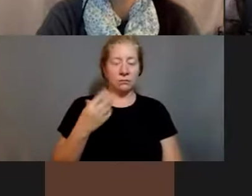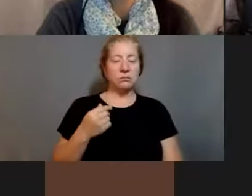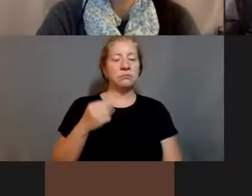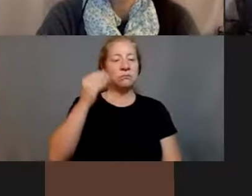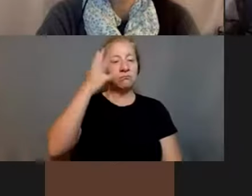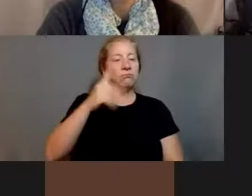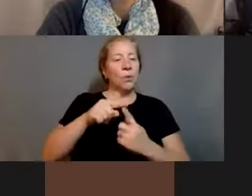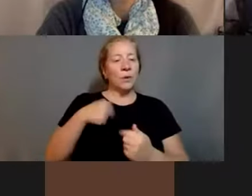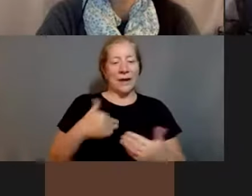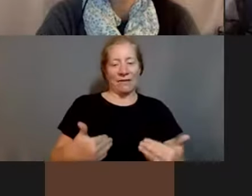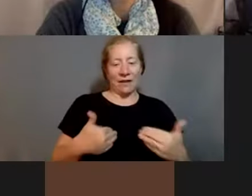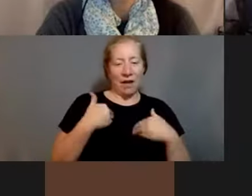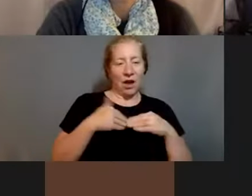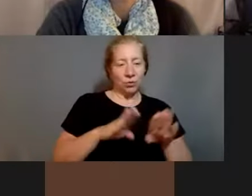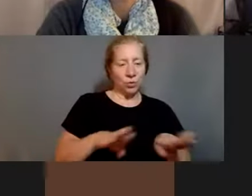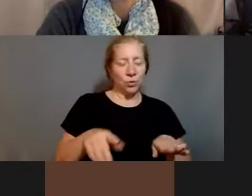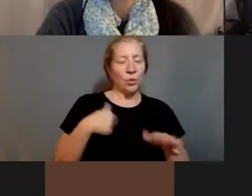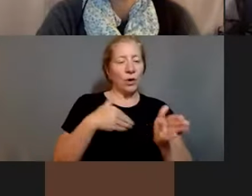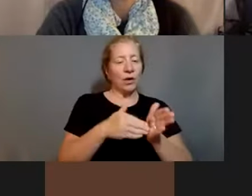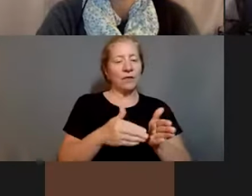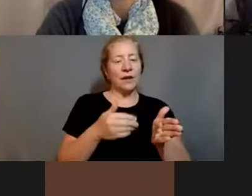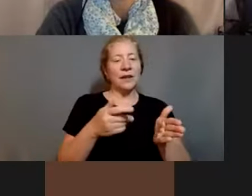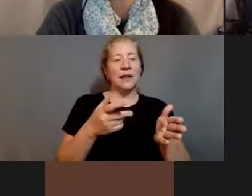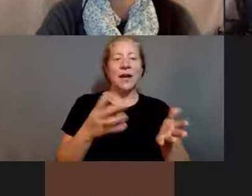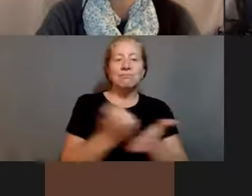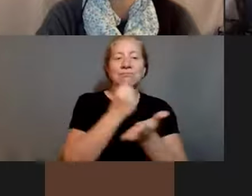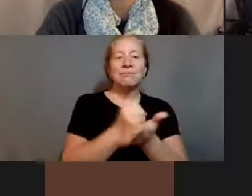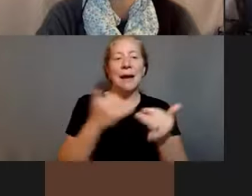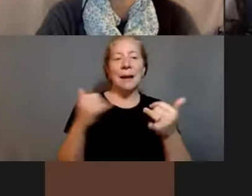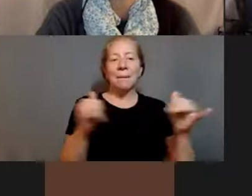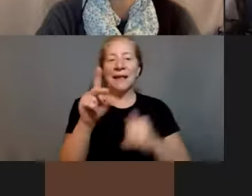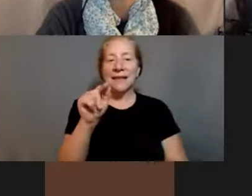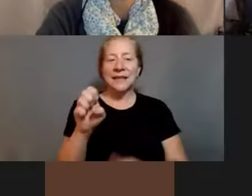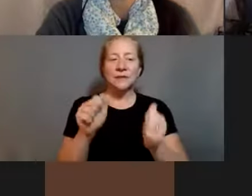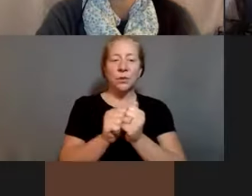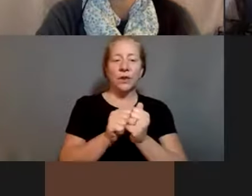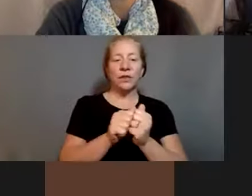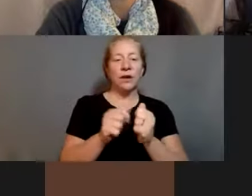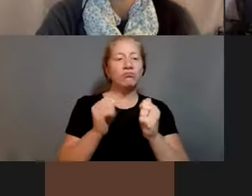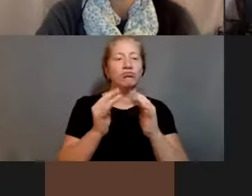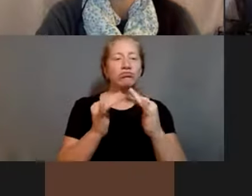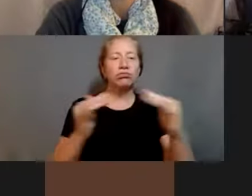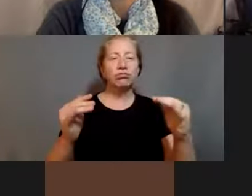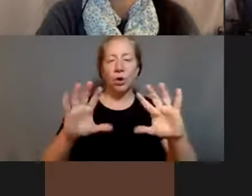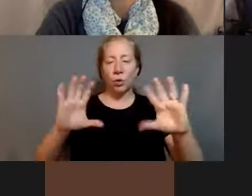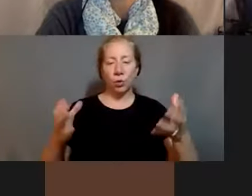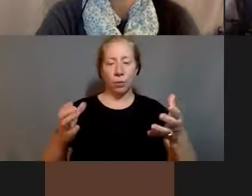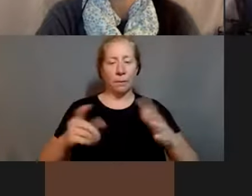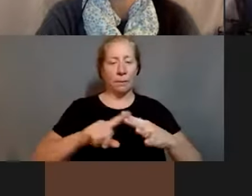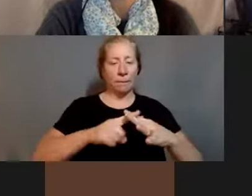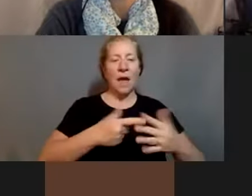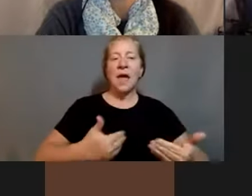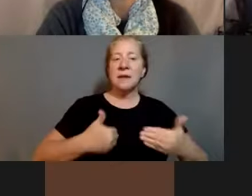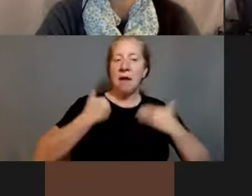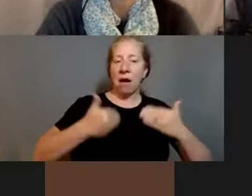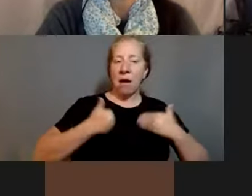young children, we try to, have play days and have them interact with as diverse a group as possible. And when they're younger, we